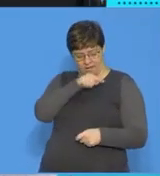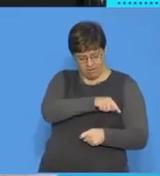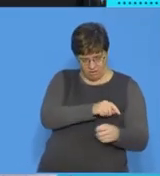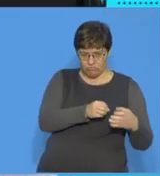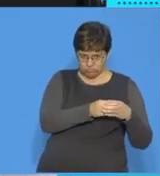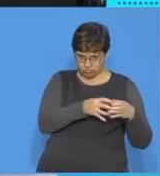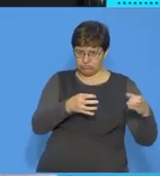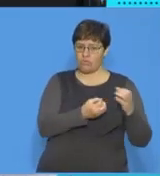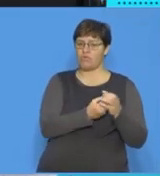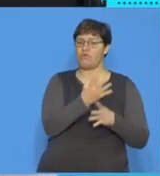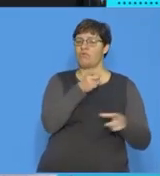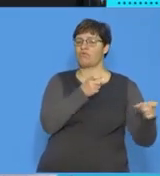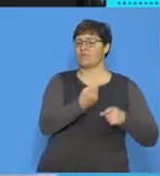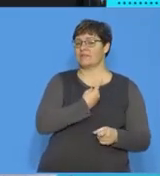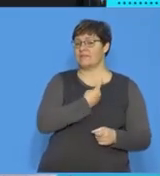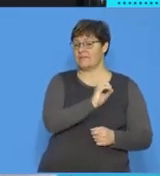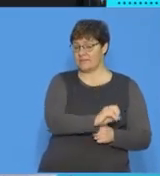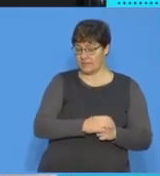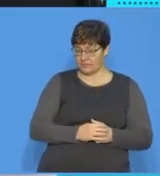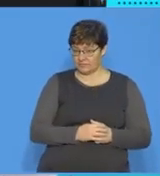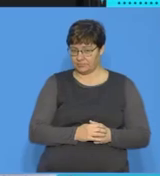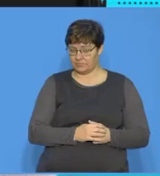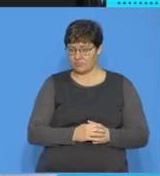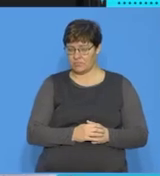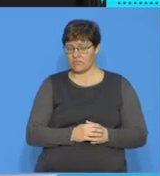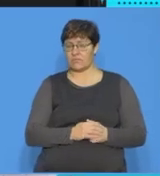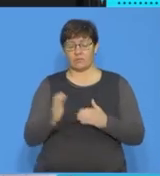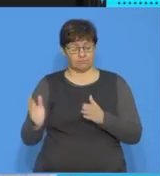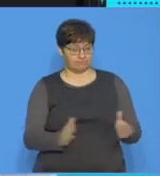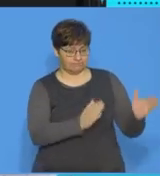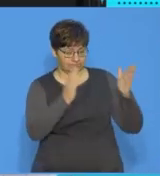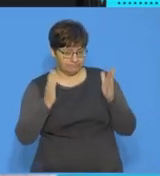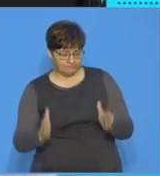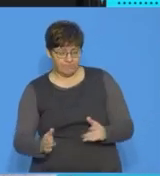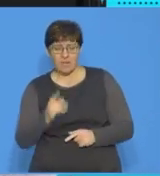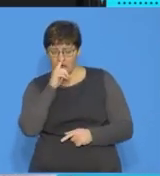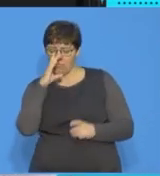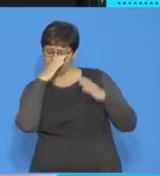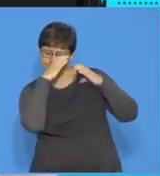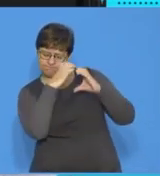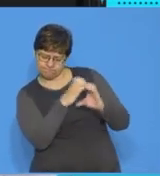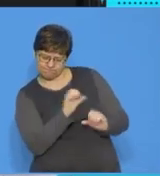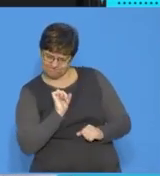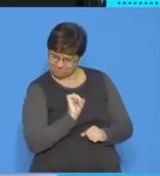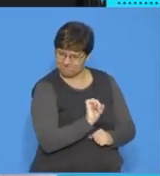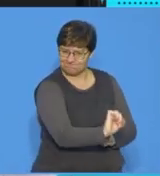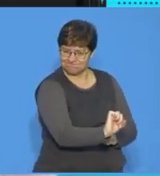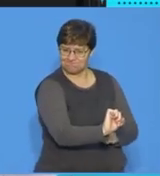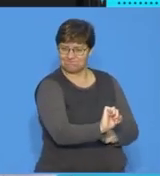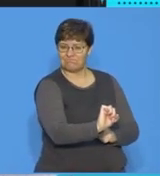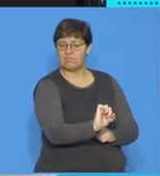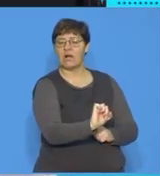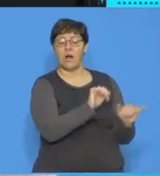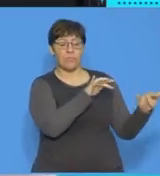way of understanding the population, the human population in a specific